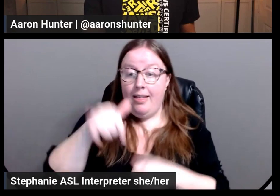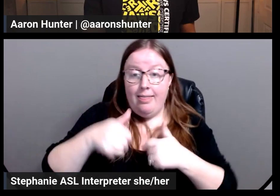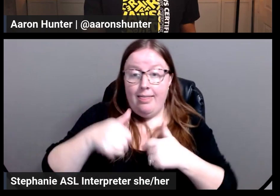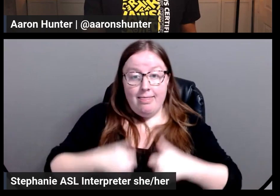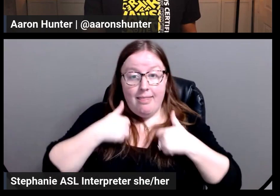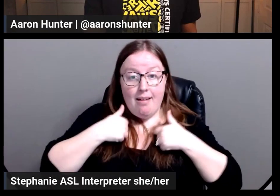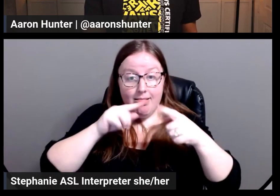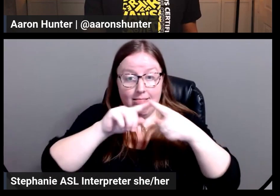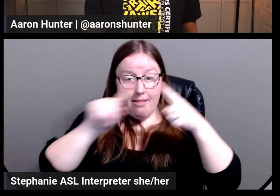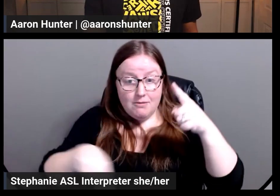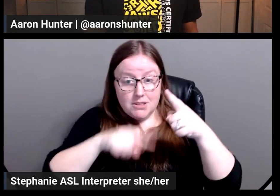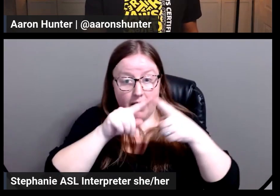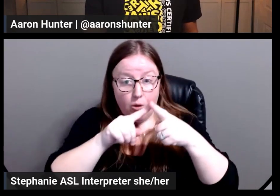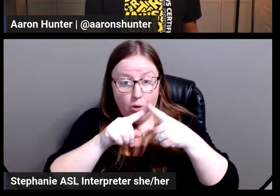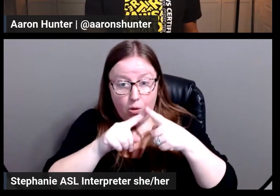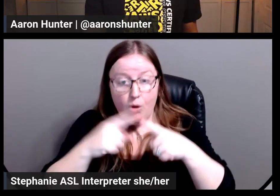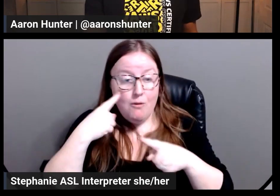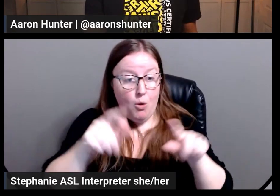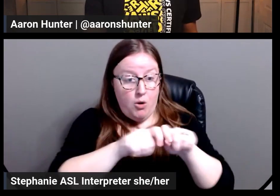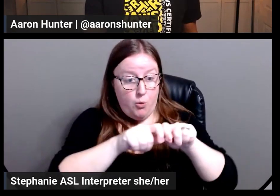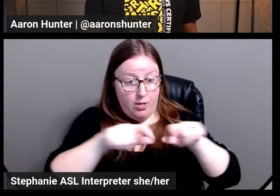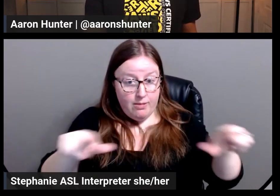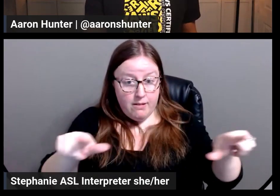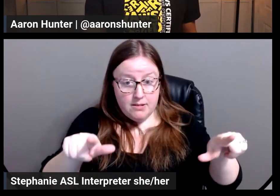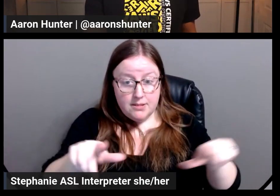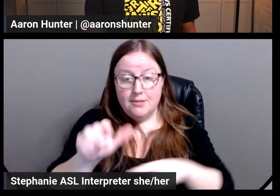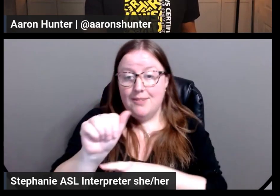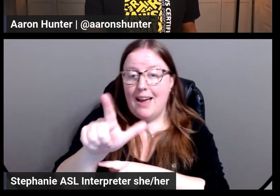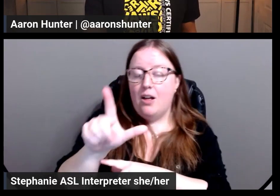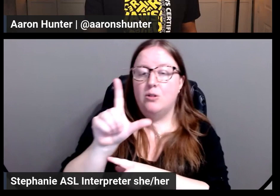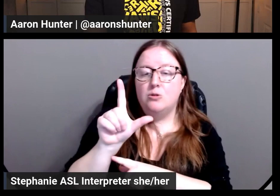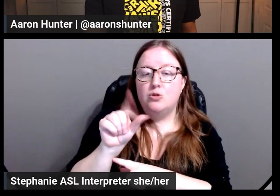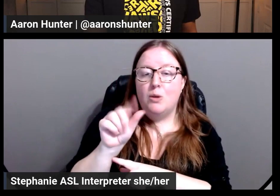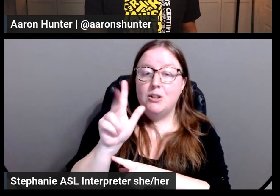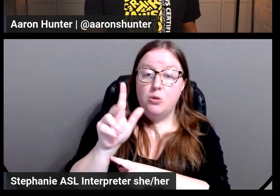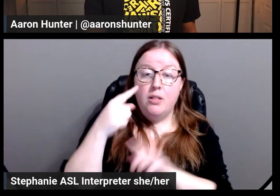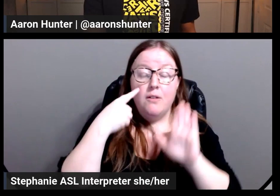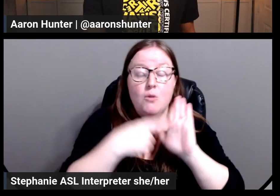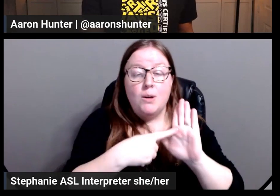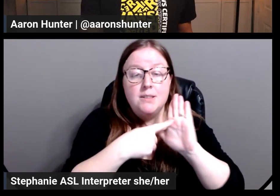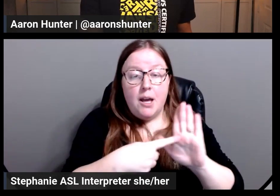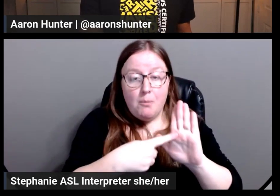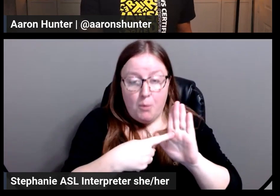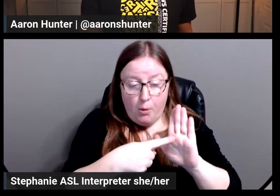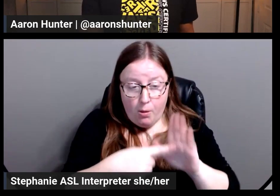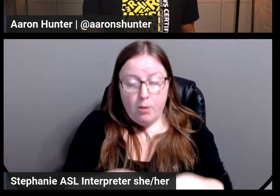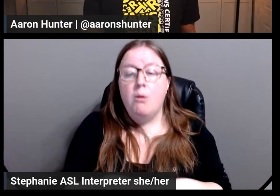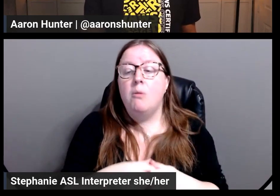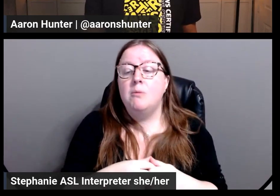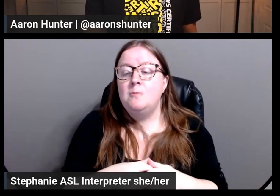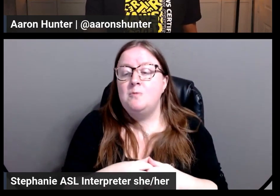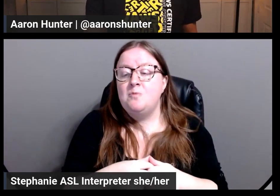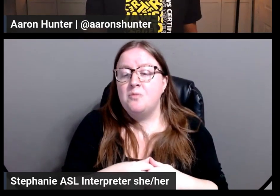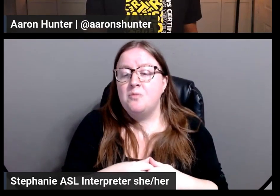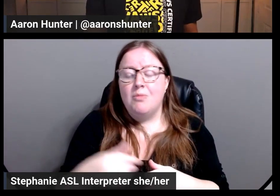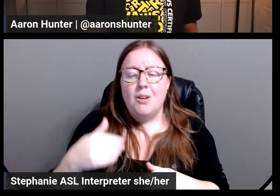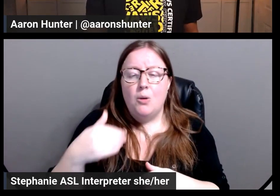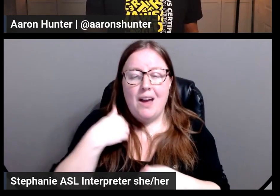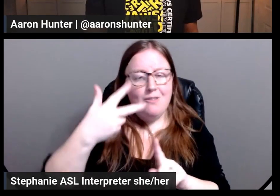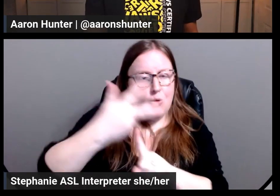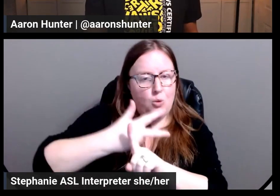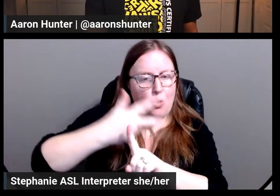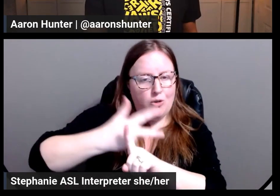of one of those releases, AL 2023, for example, we will have a quarterly